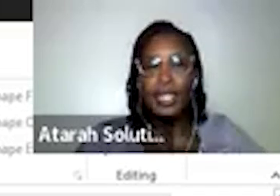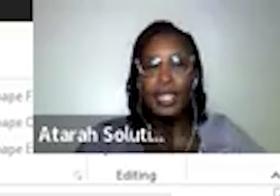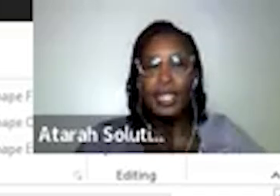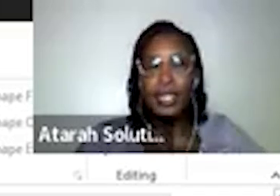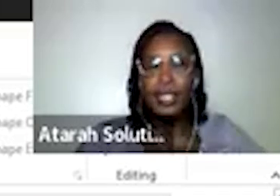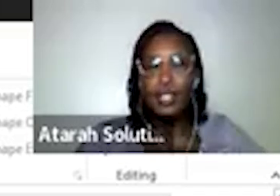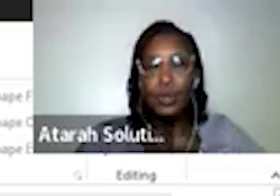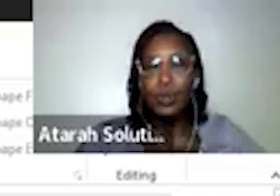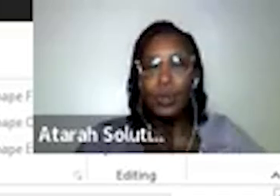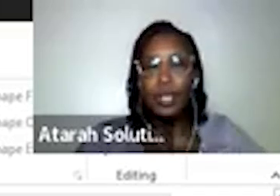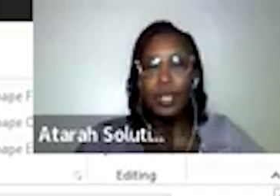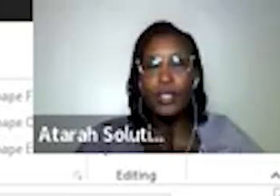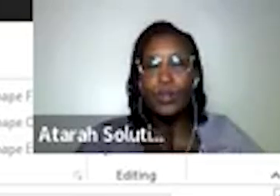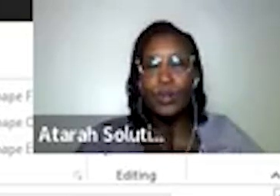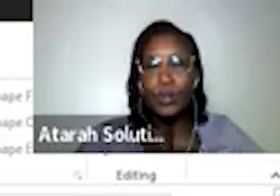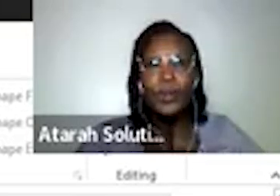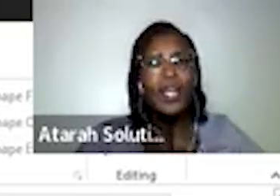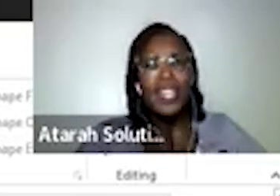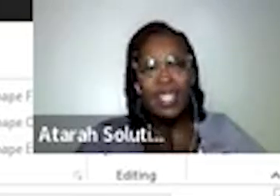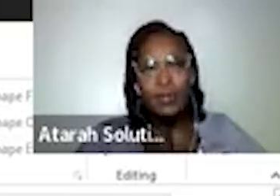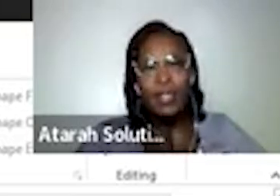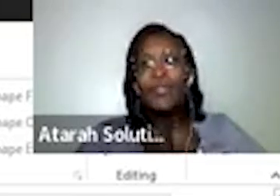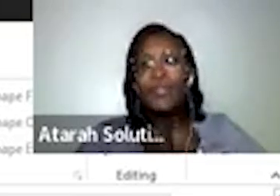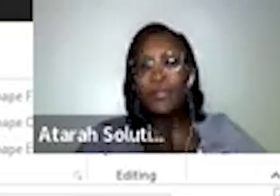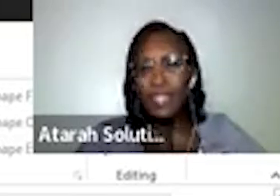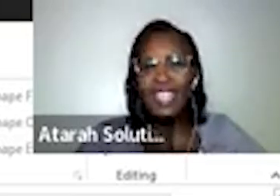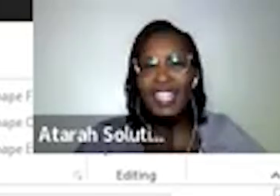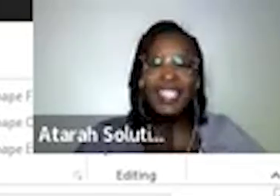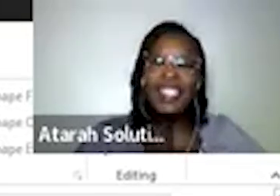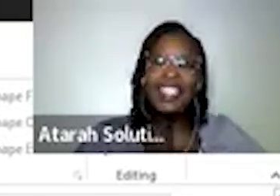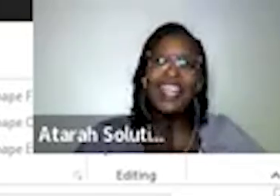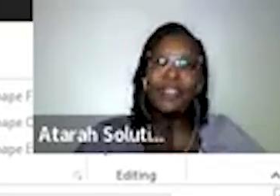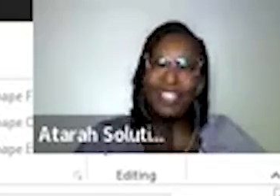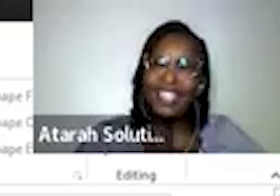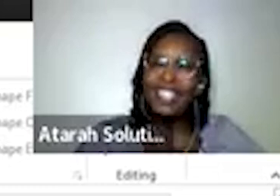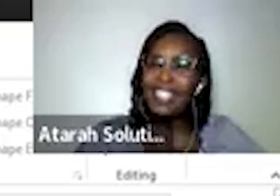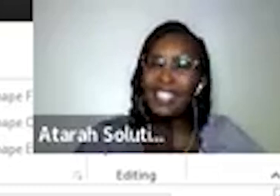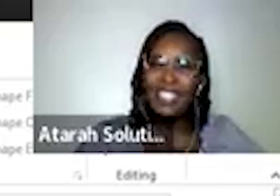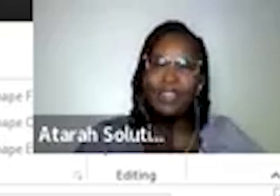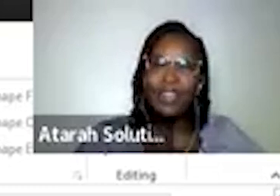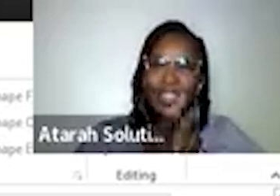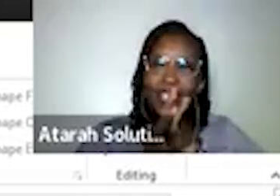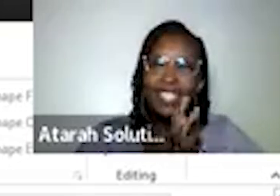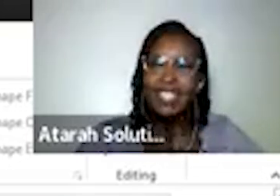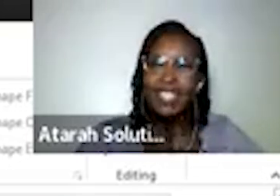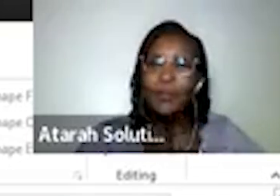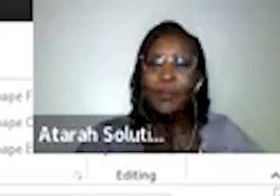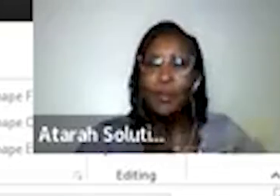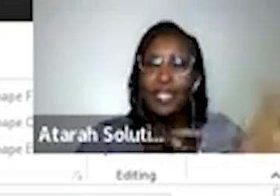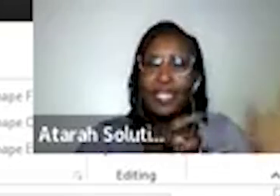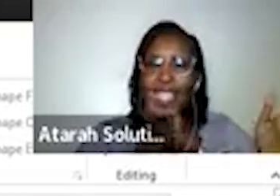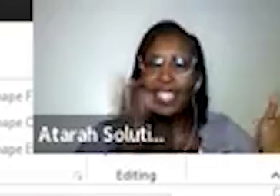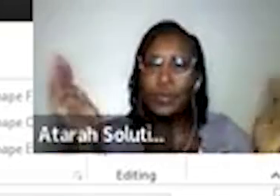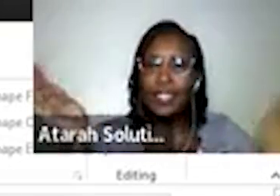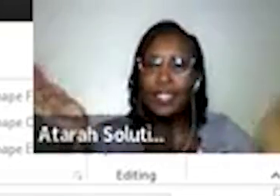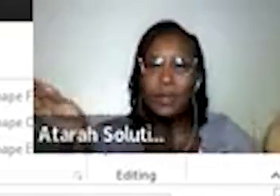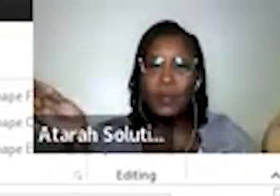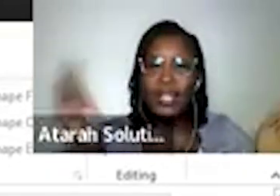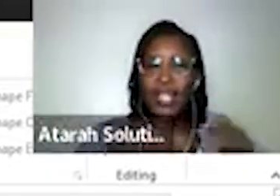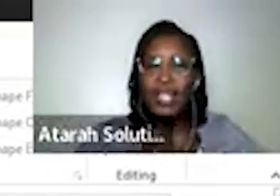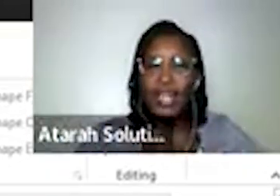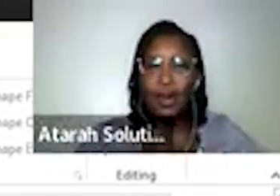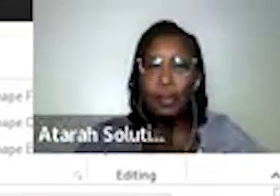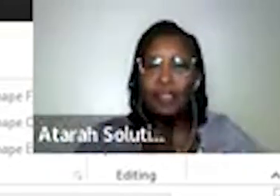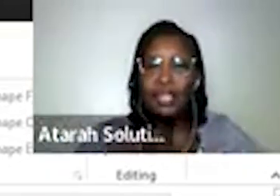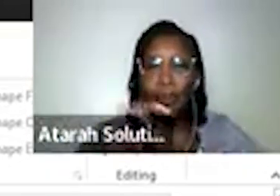professional mediator, and I did mediation with Suluhu. That is one of the fun classes I have taken in the last 5 years, Yani. But I did it within